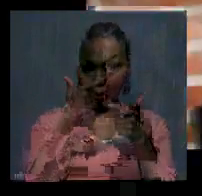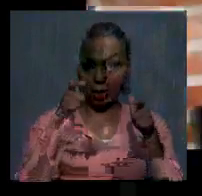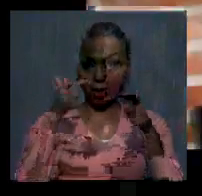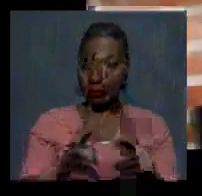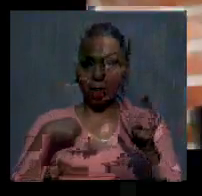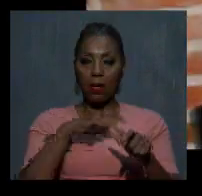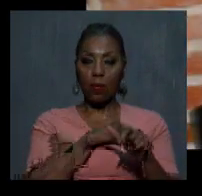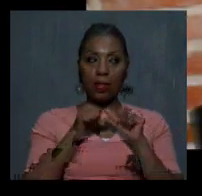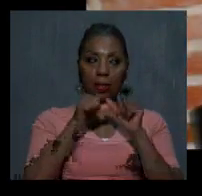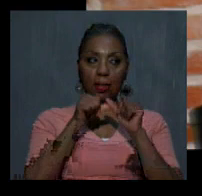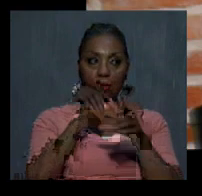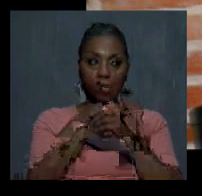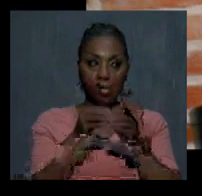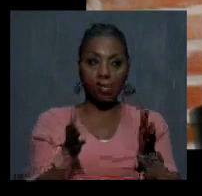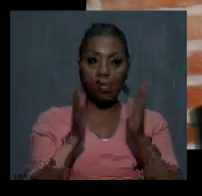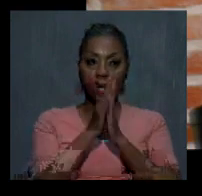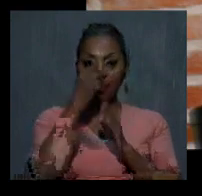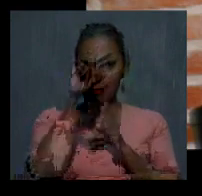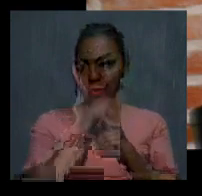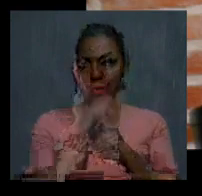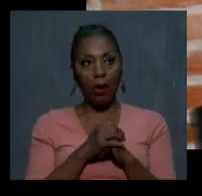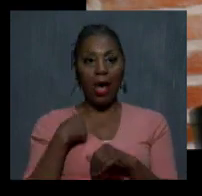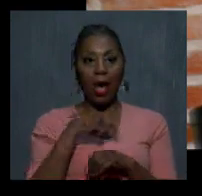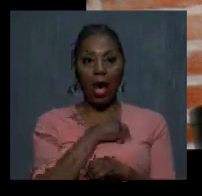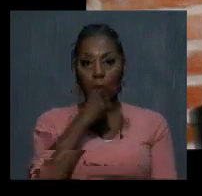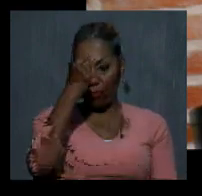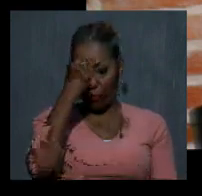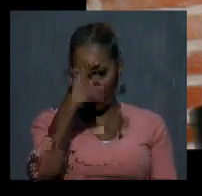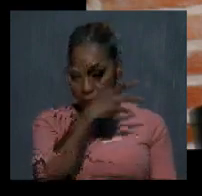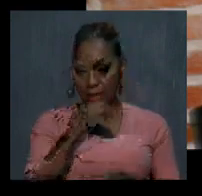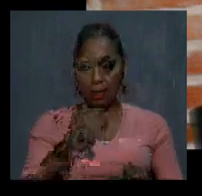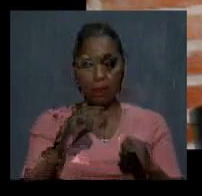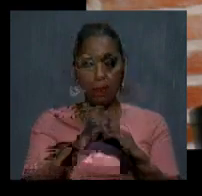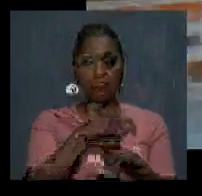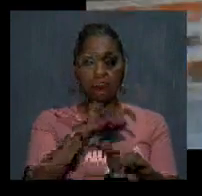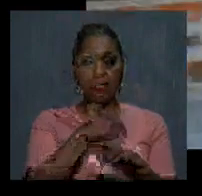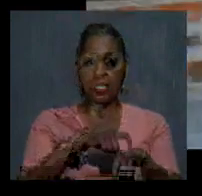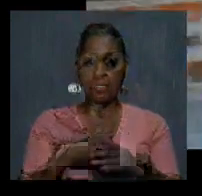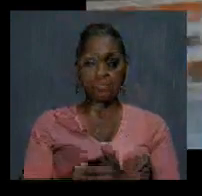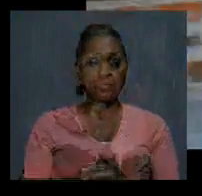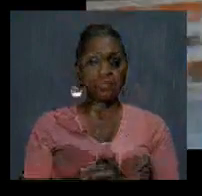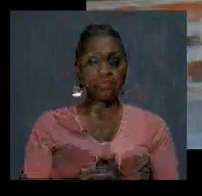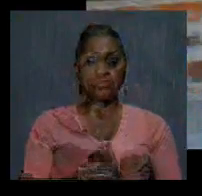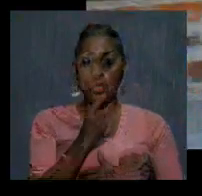for very more so